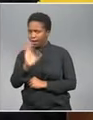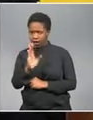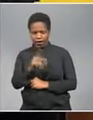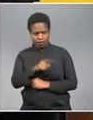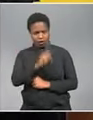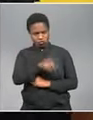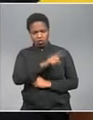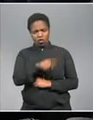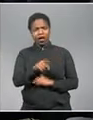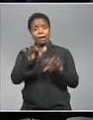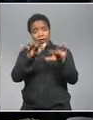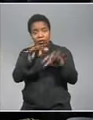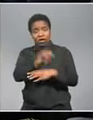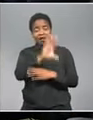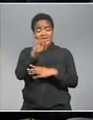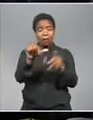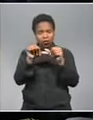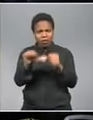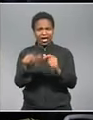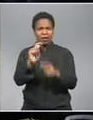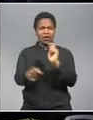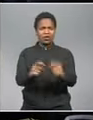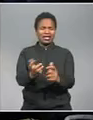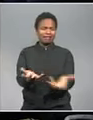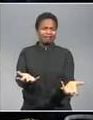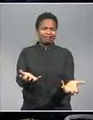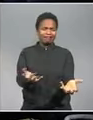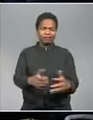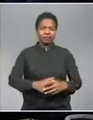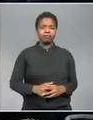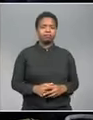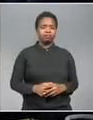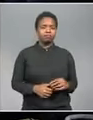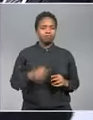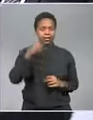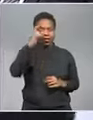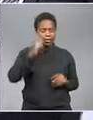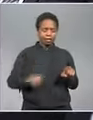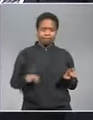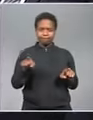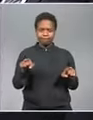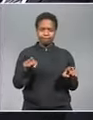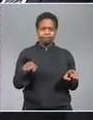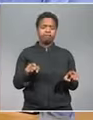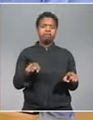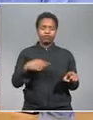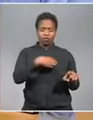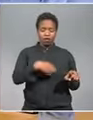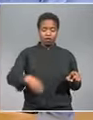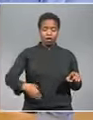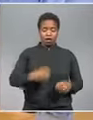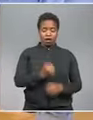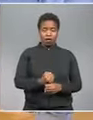governments and South Africans will have to find a meeting point. I think it's best to leave it to the Premier, the Minister